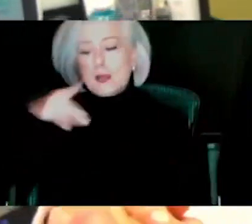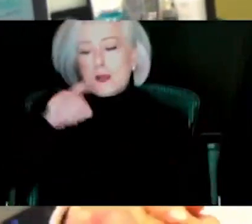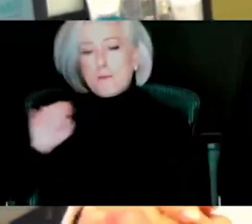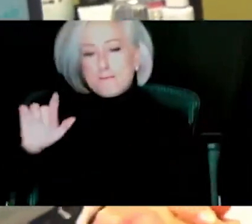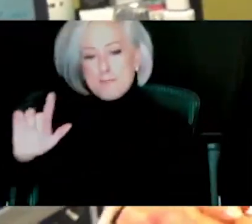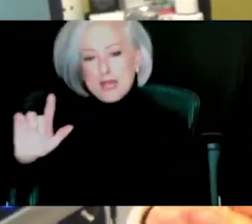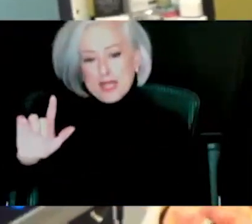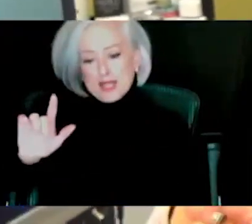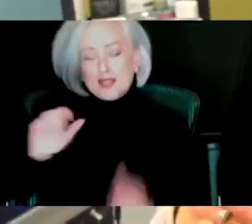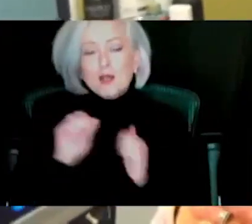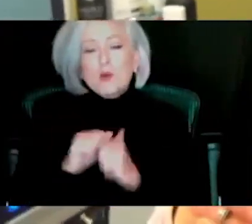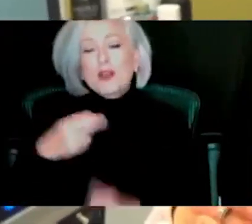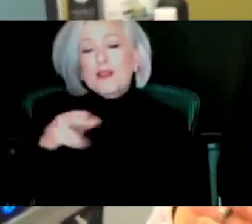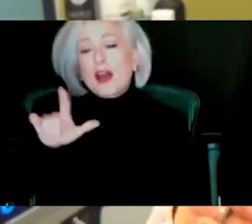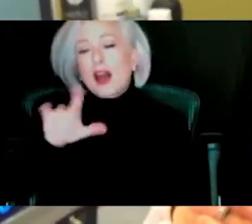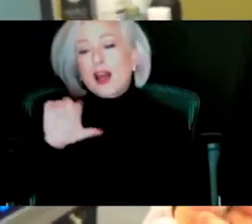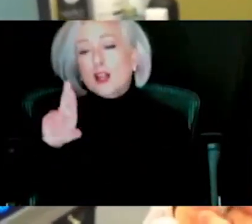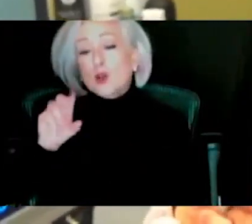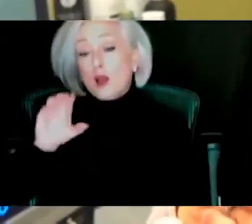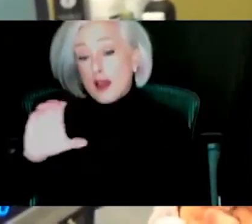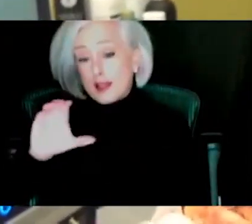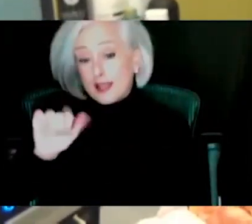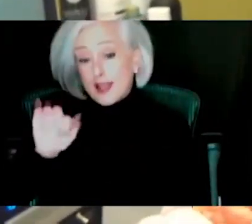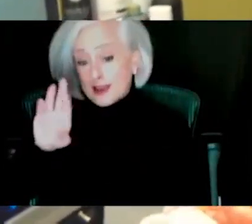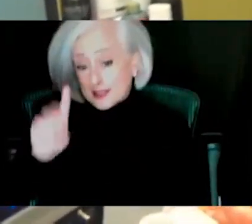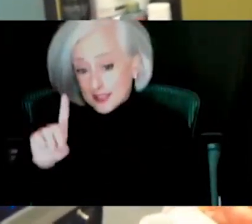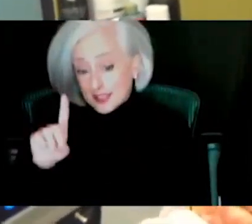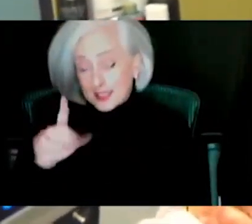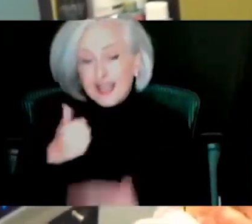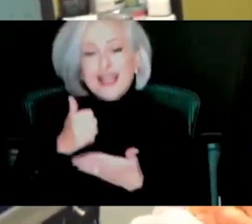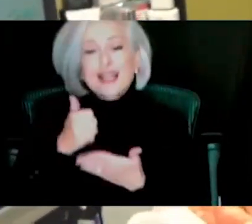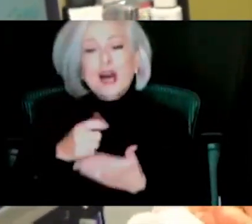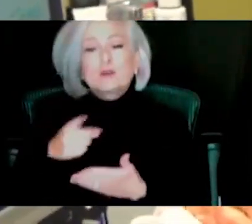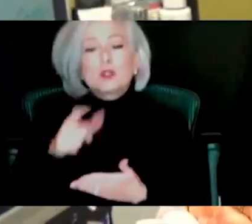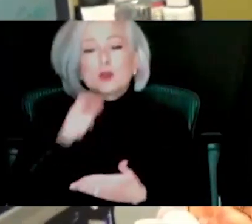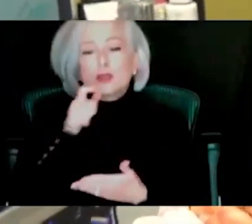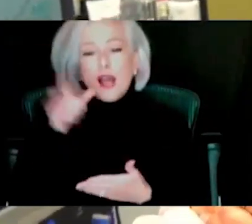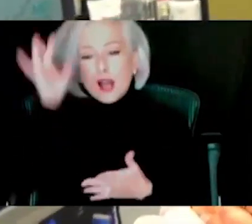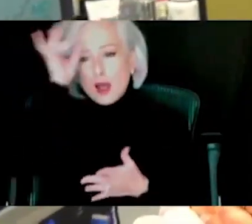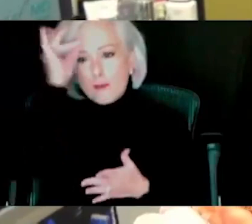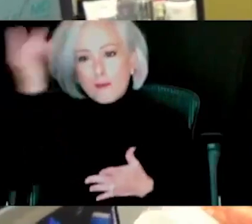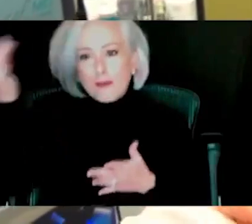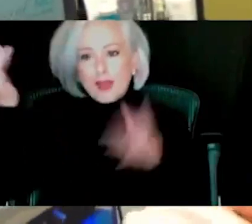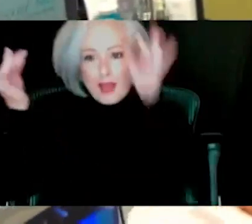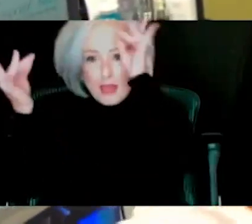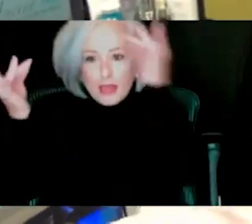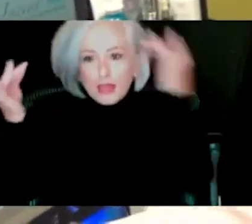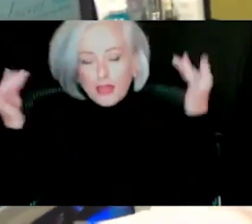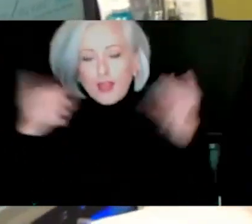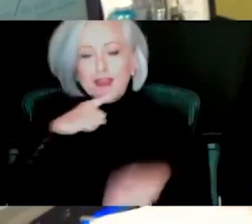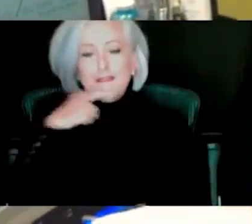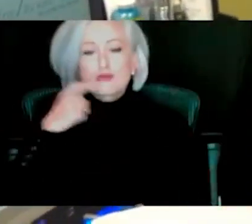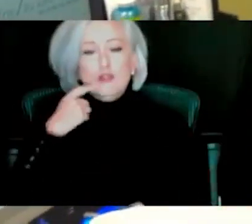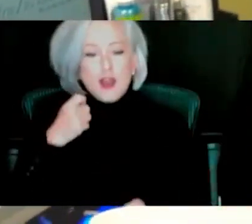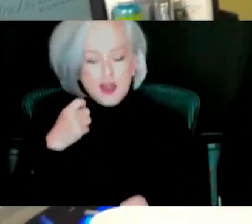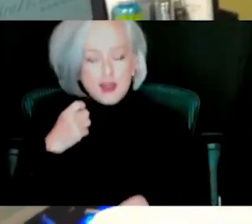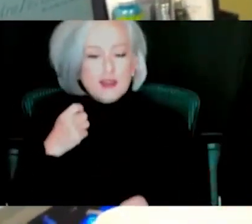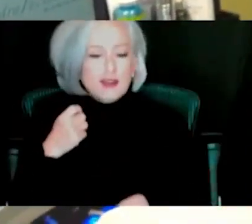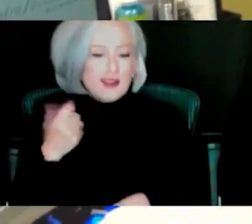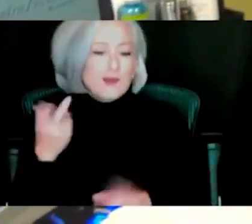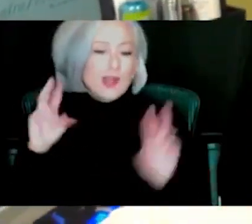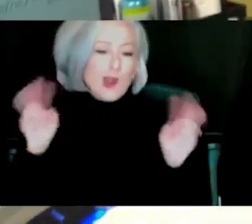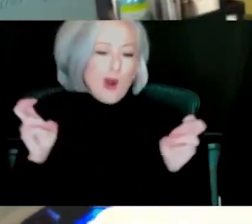hyaluronic in here, it helps you not have that peeling, that dryness, that downtime. So with that hyaluronic, it